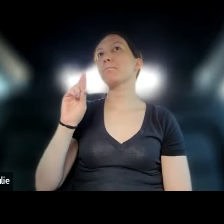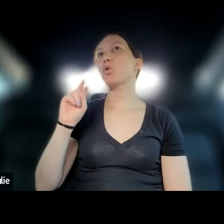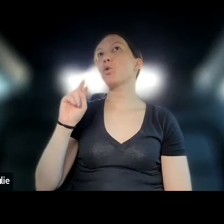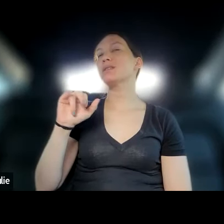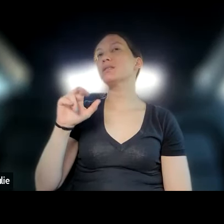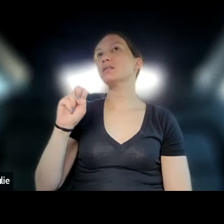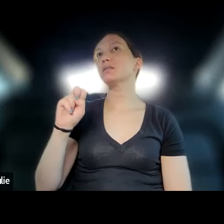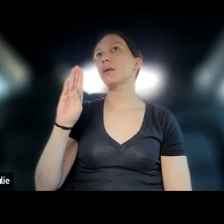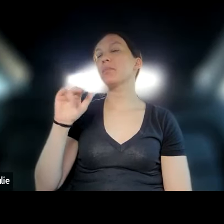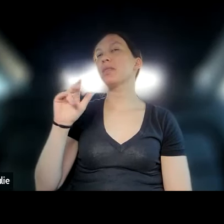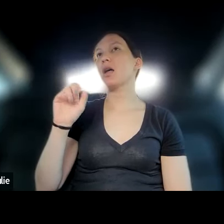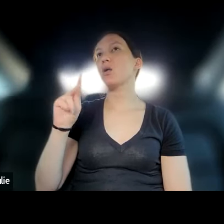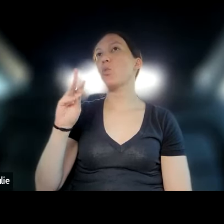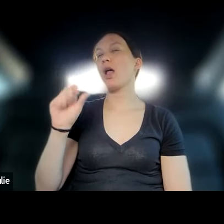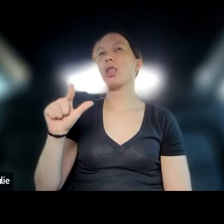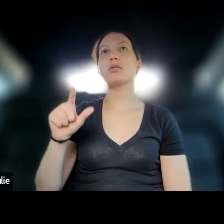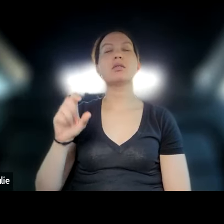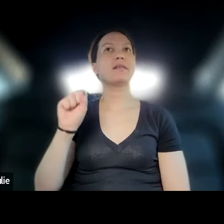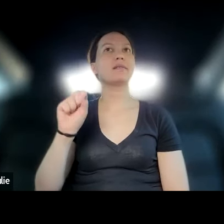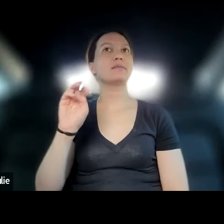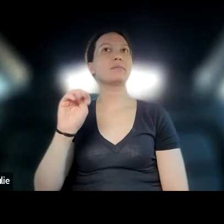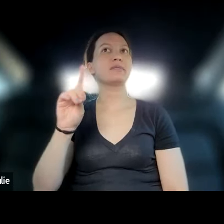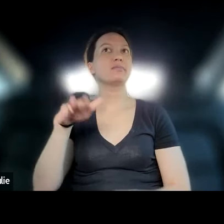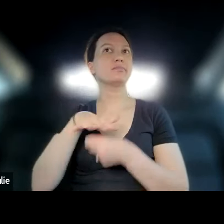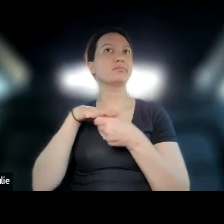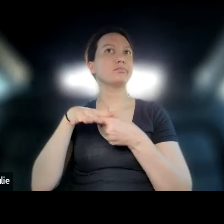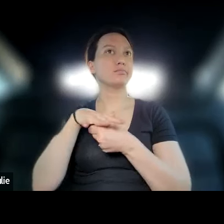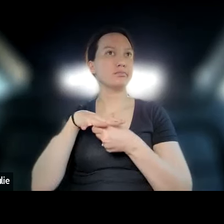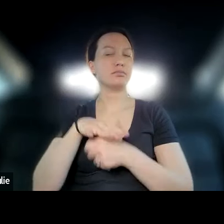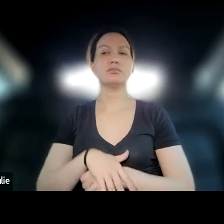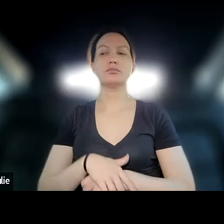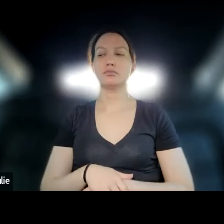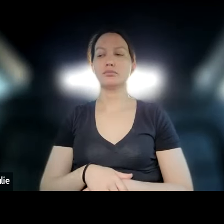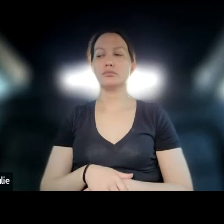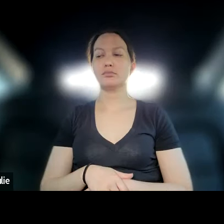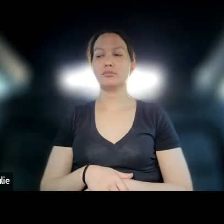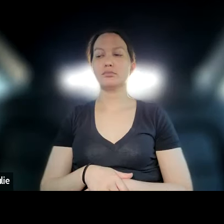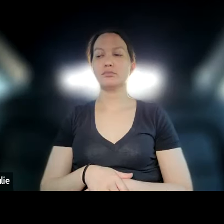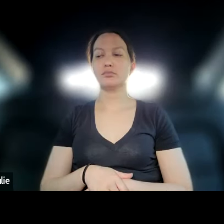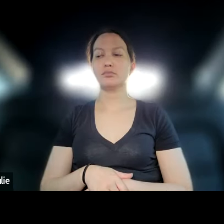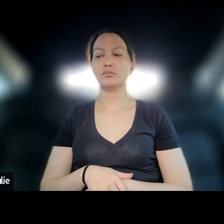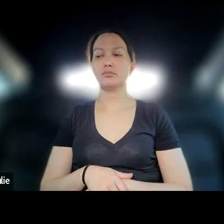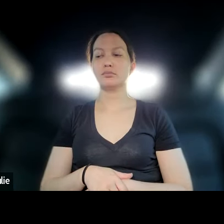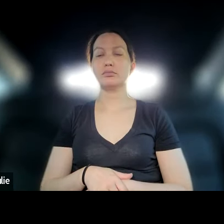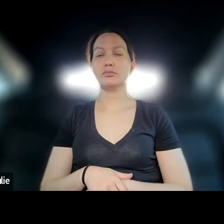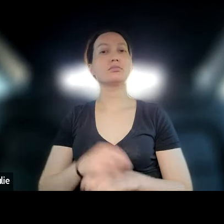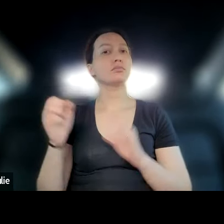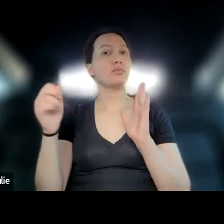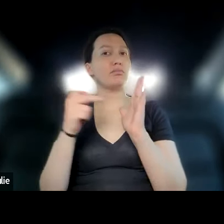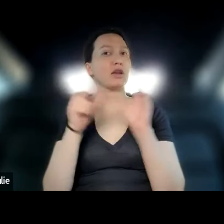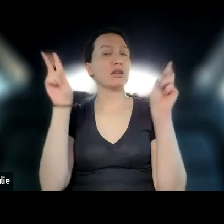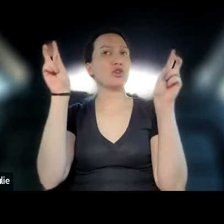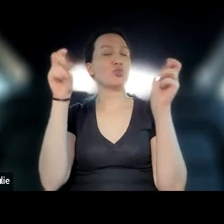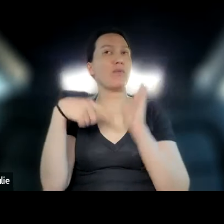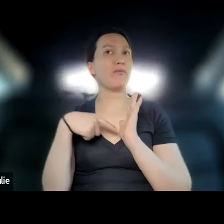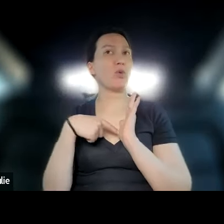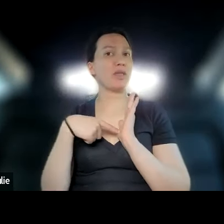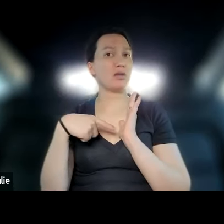member district commissioner for this area. So returning to the issue of